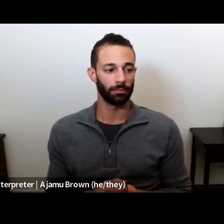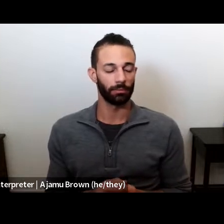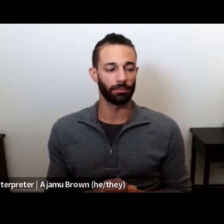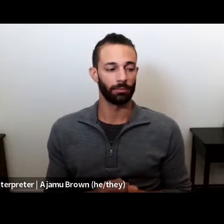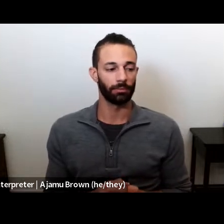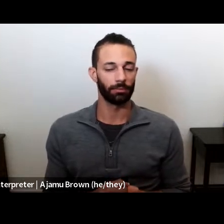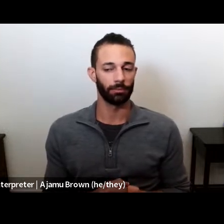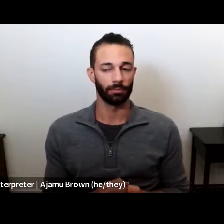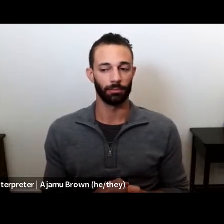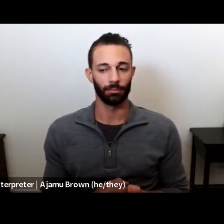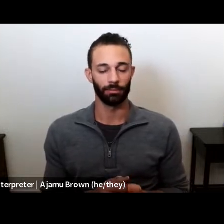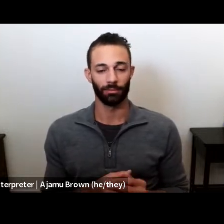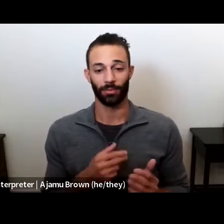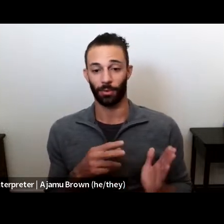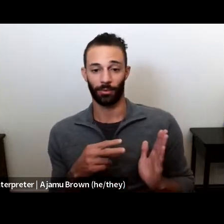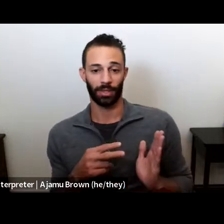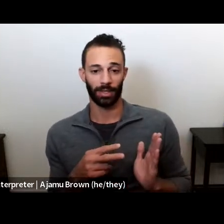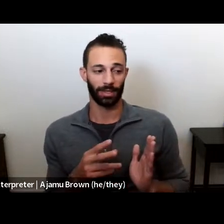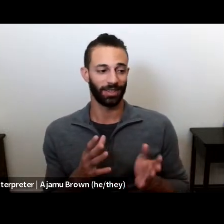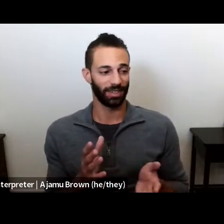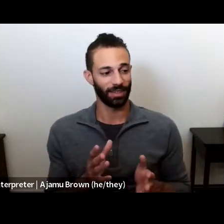I'm just reading the comments.